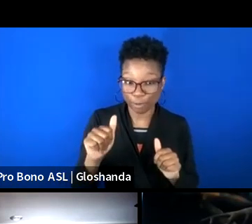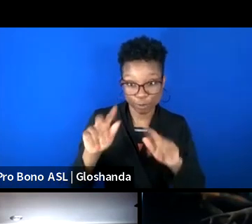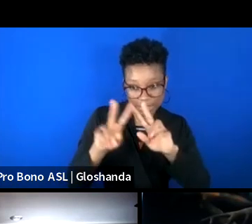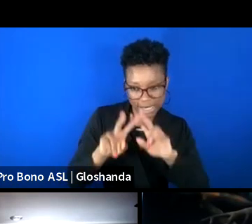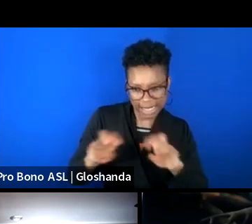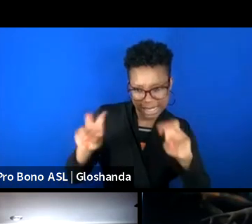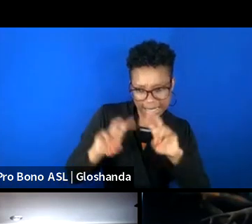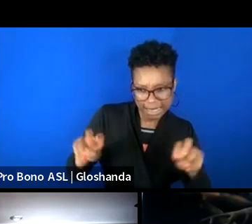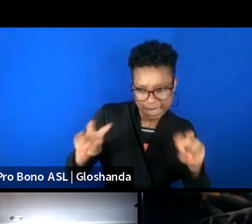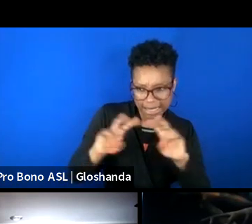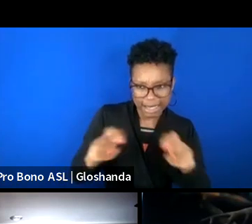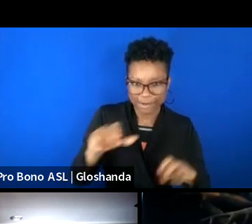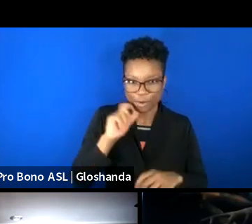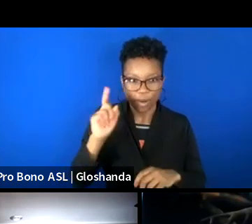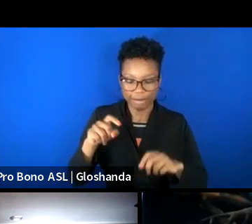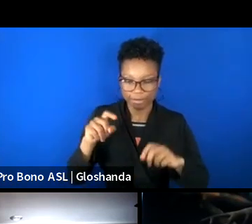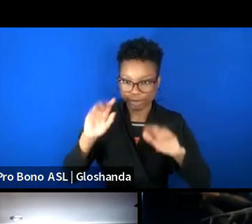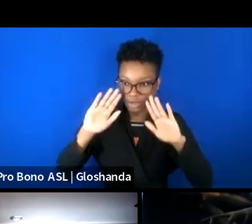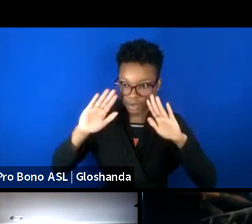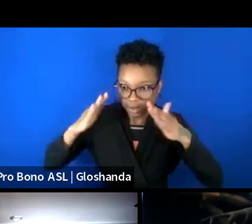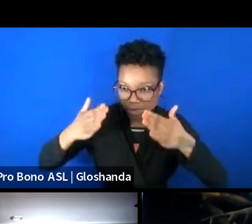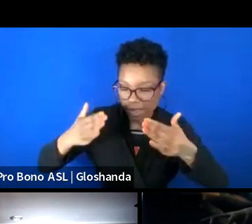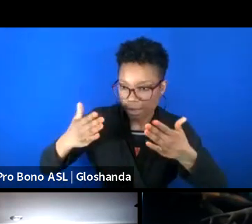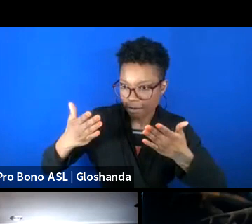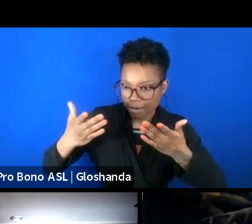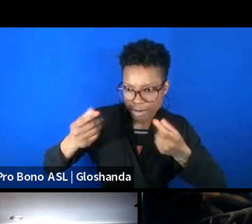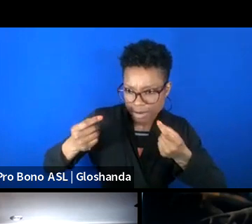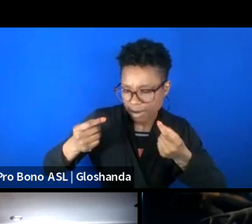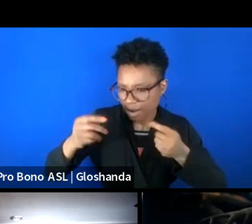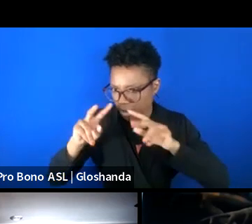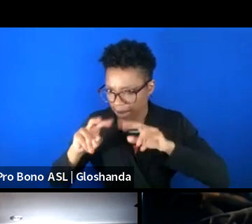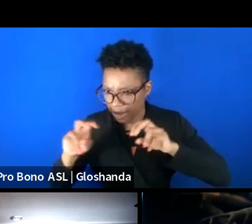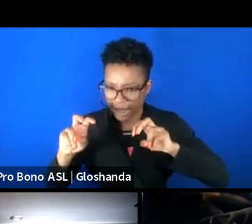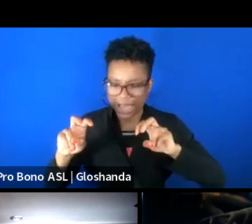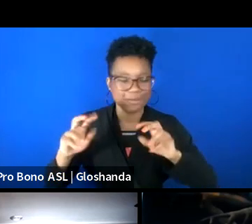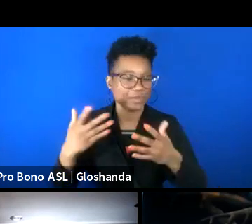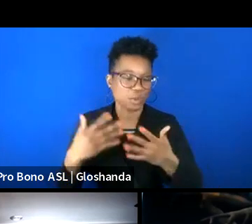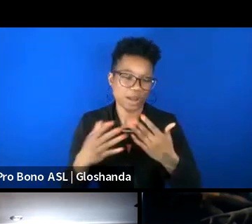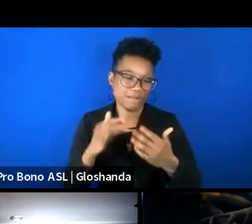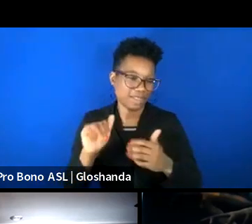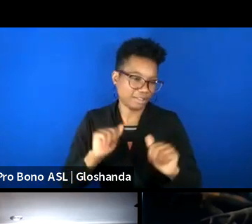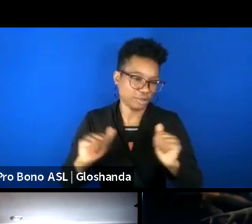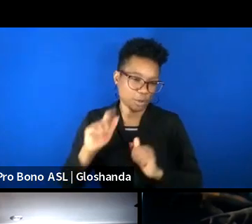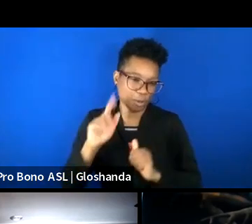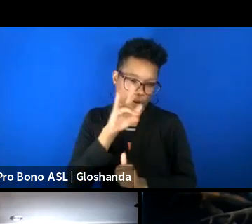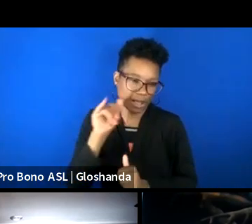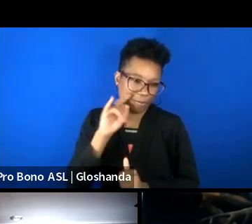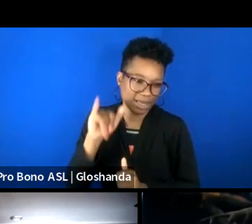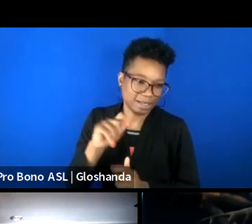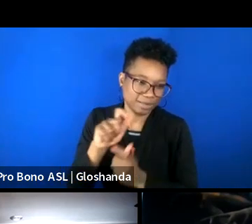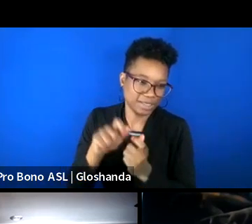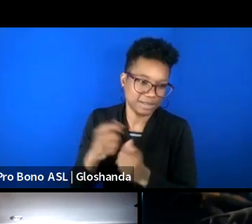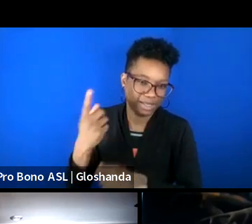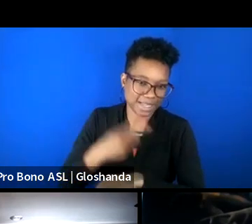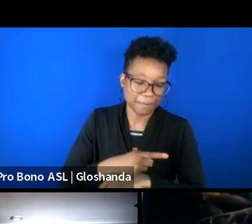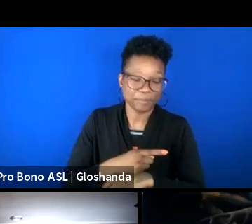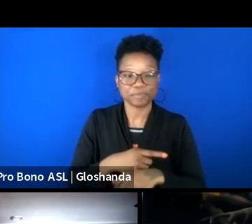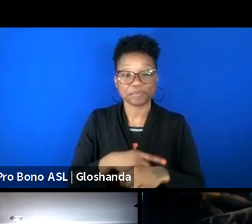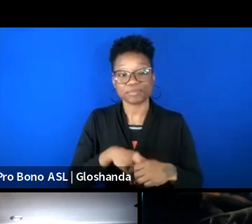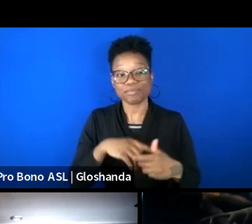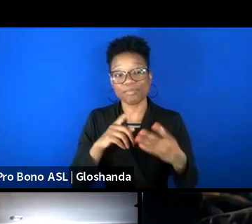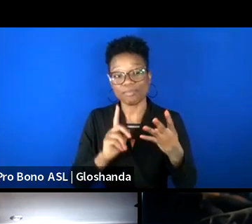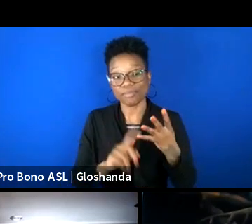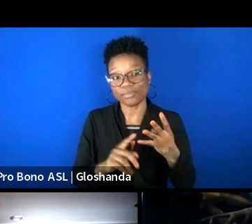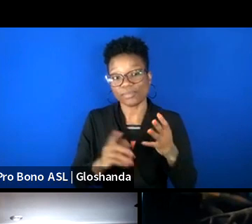to, whatever that is for me that day, and talk to a friend who doesn't live in New York that I haven't